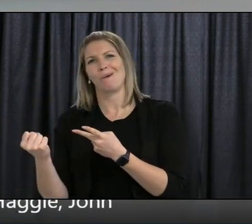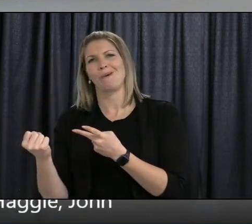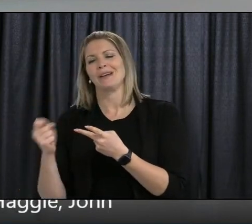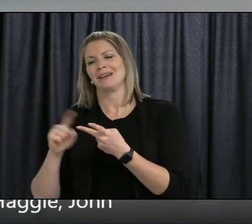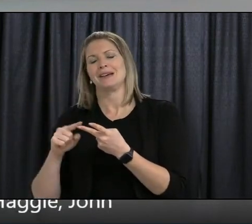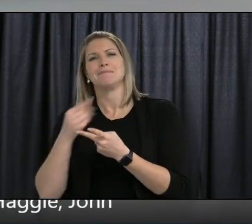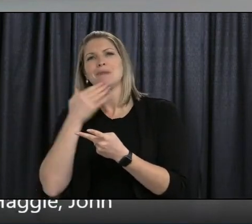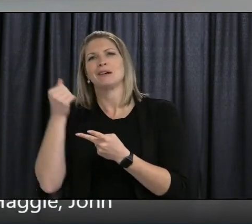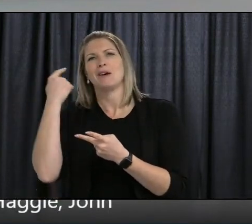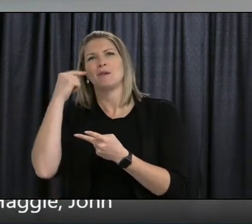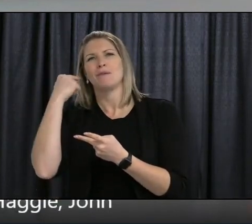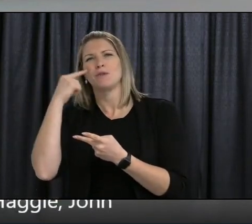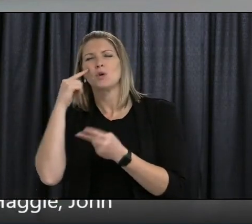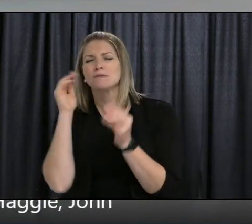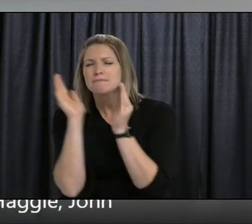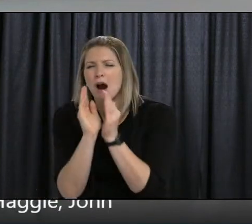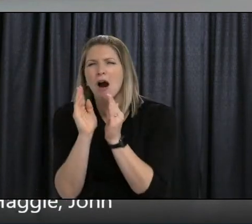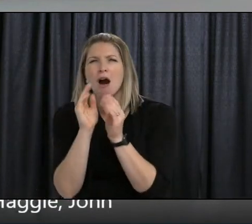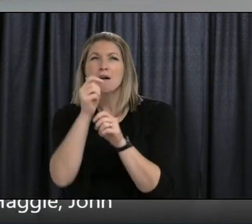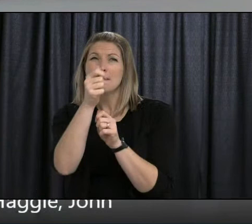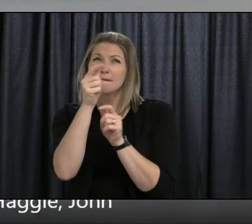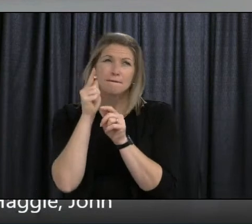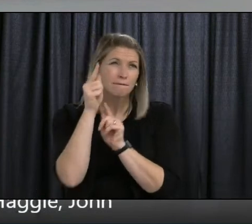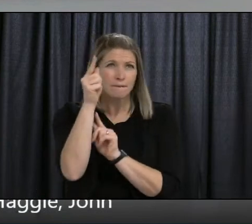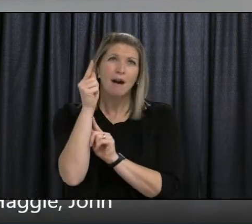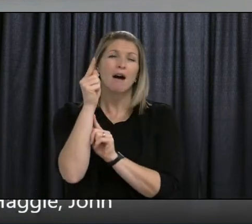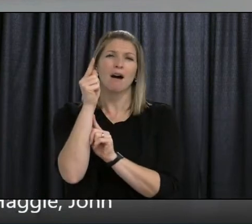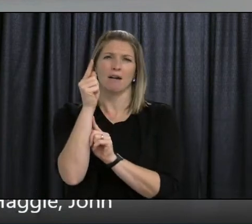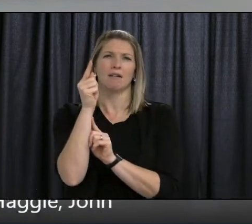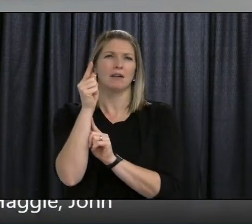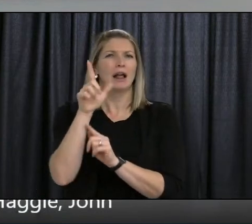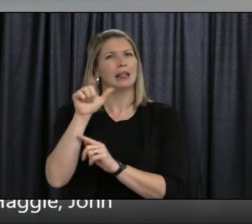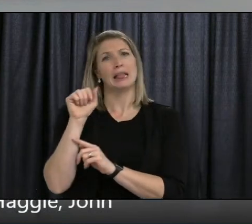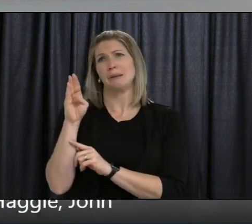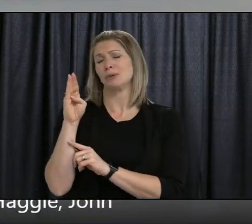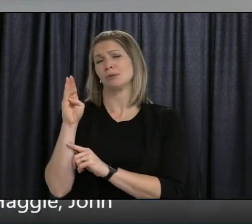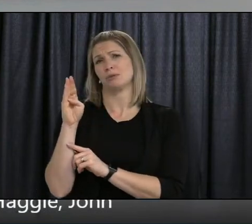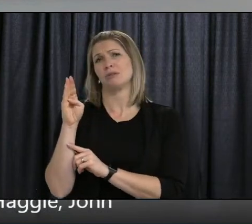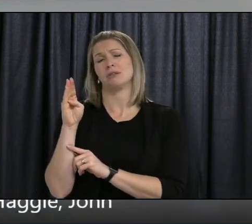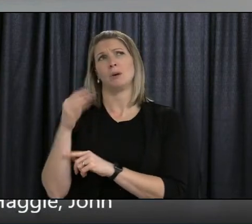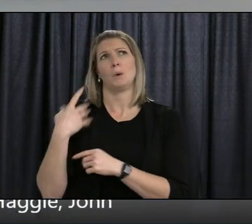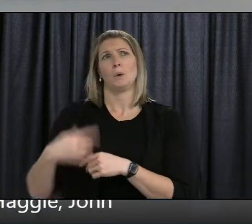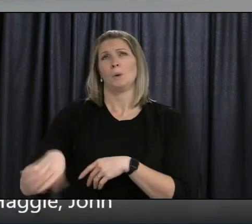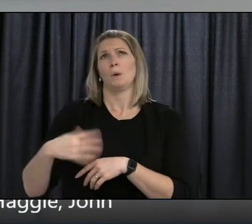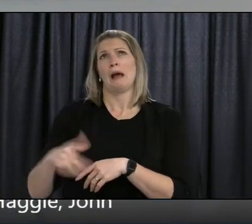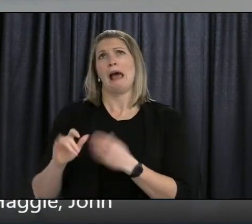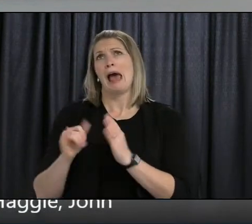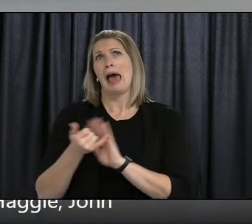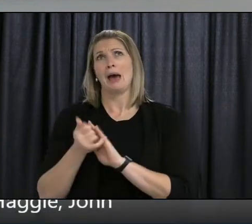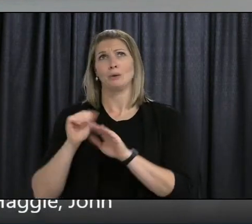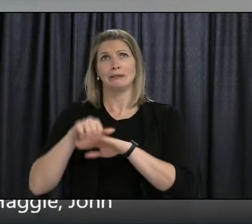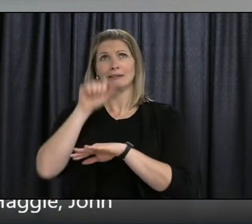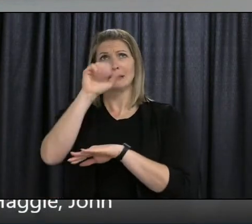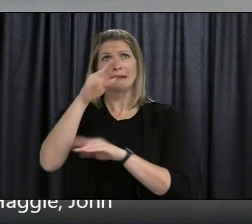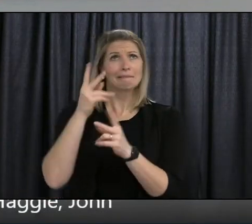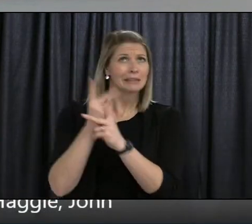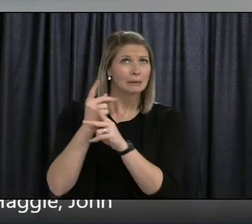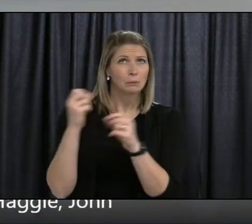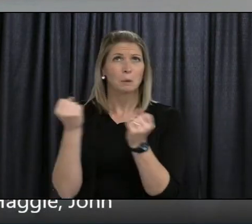such communities in coastal Labrador, for example, because it is far easier to ship.